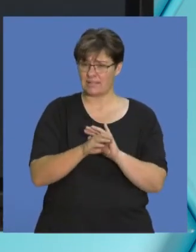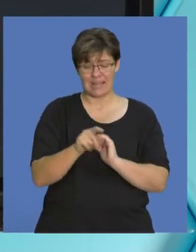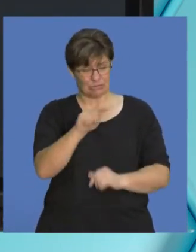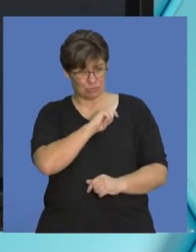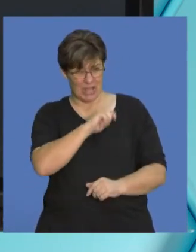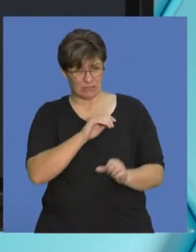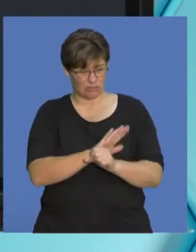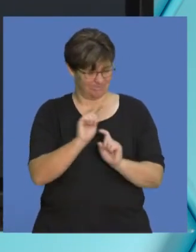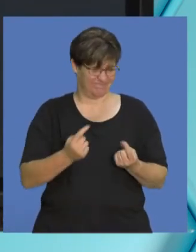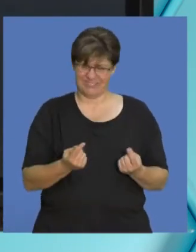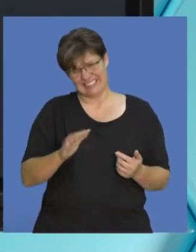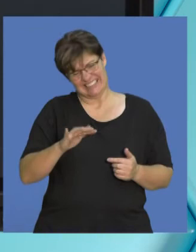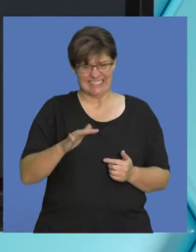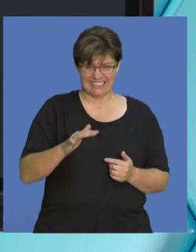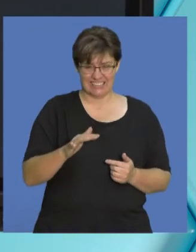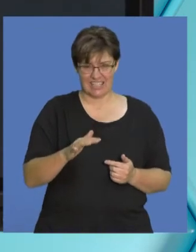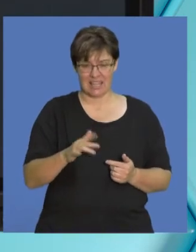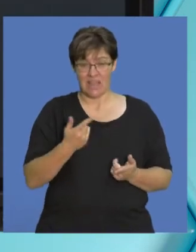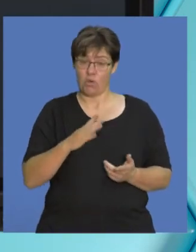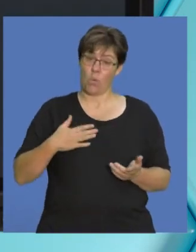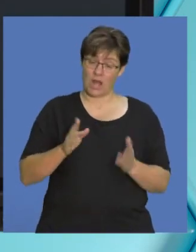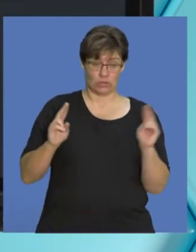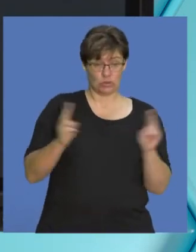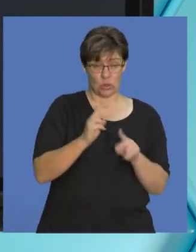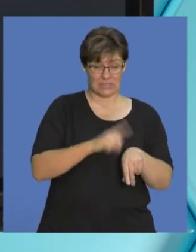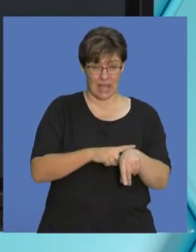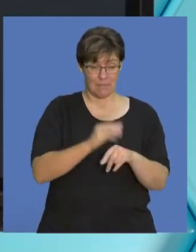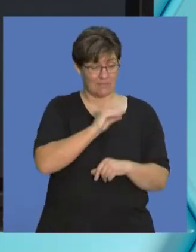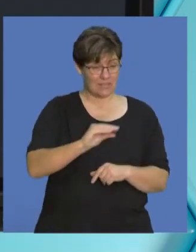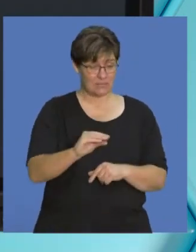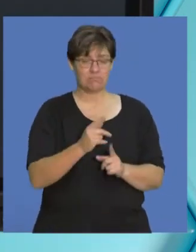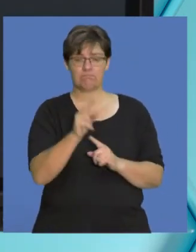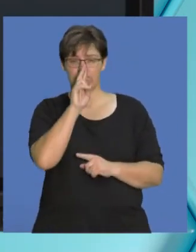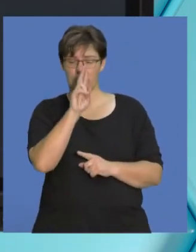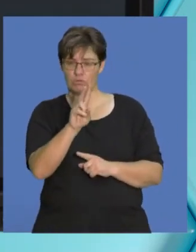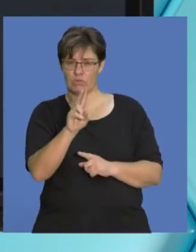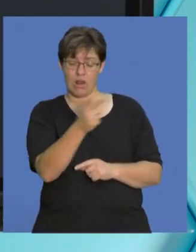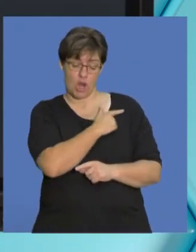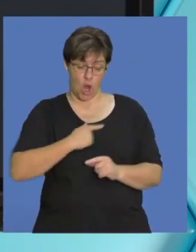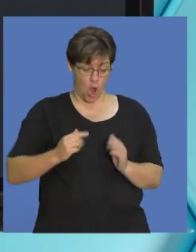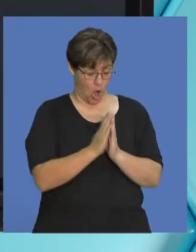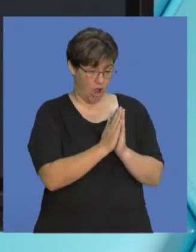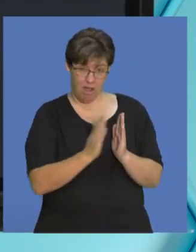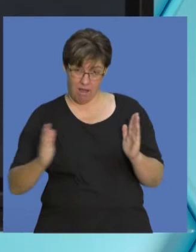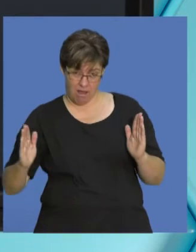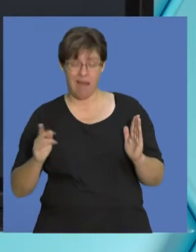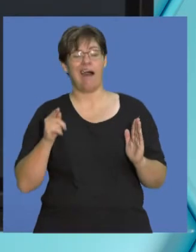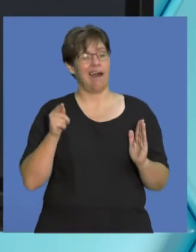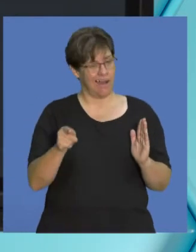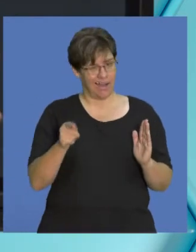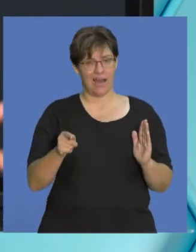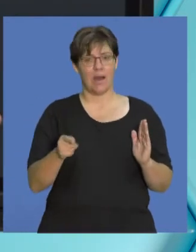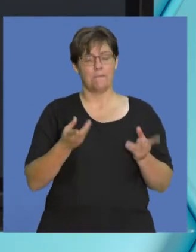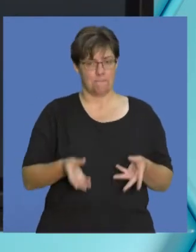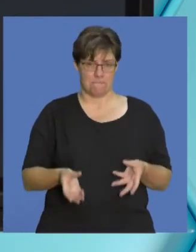trusted thing, especially if you're looking for a short-term investment. But if you're looking for a long-term investment, trust me, you